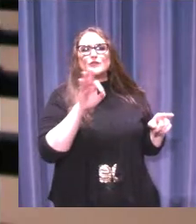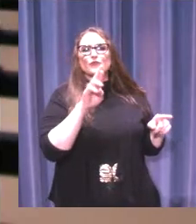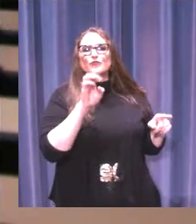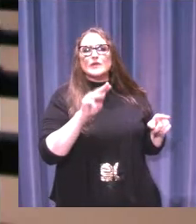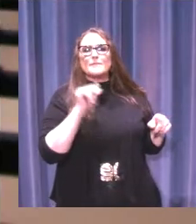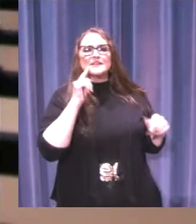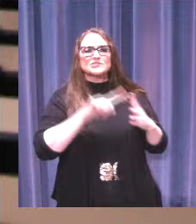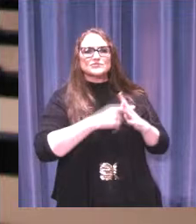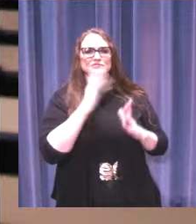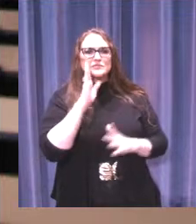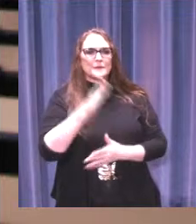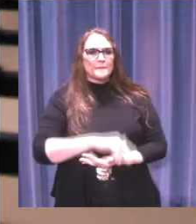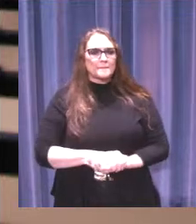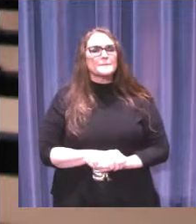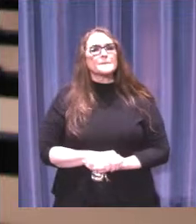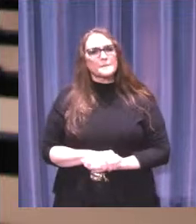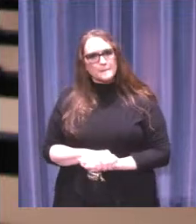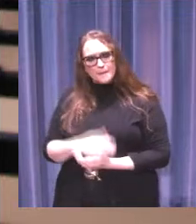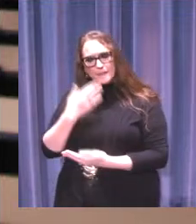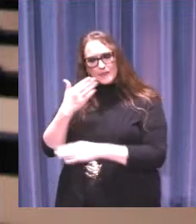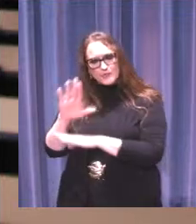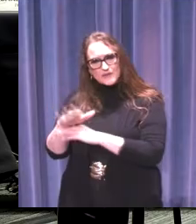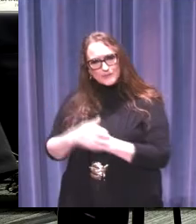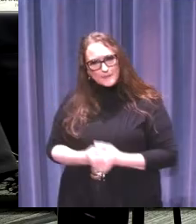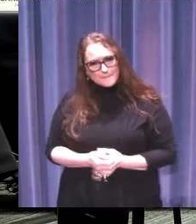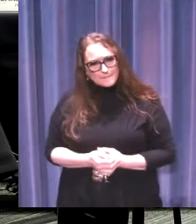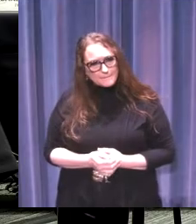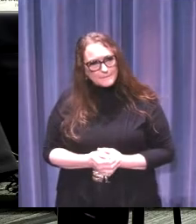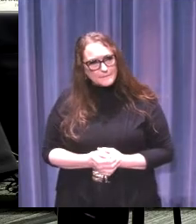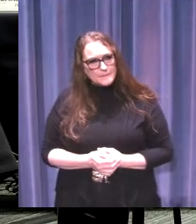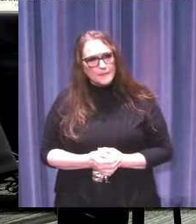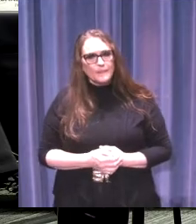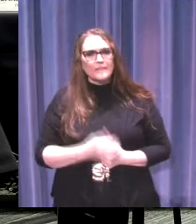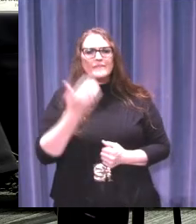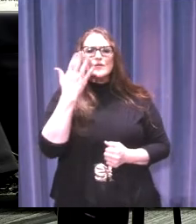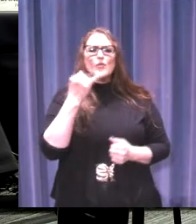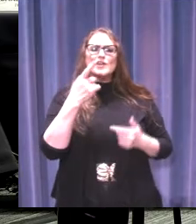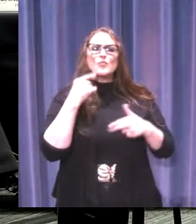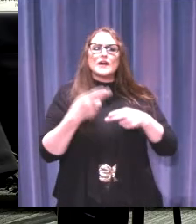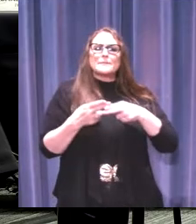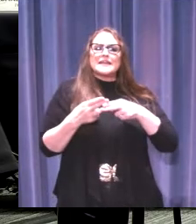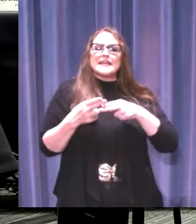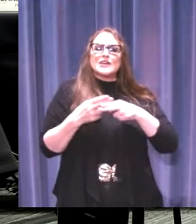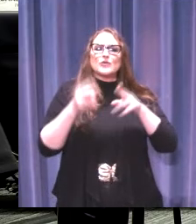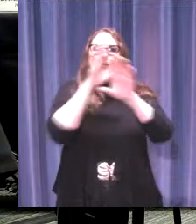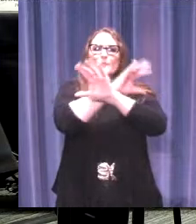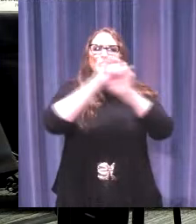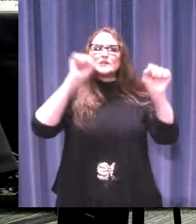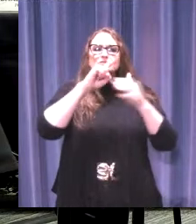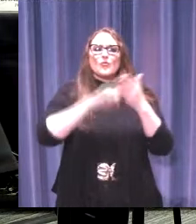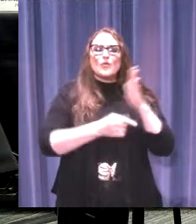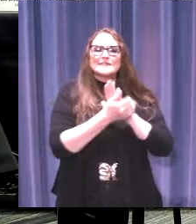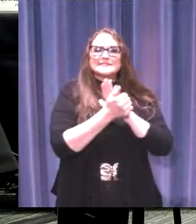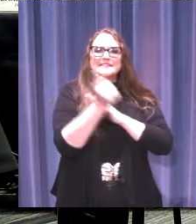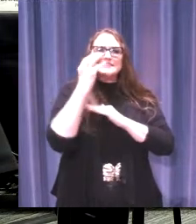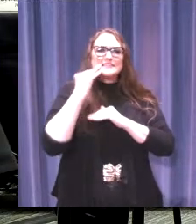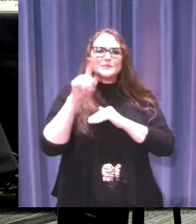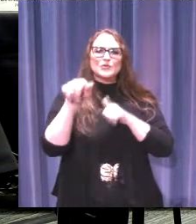questions. Okay, good afternoon. Why do you want to be interim president, and what skills and experience do you offer?